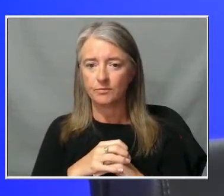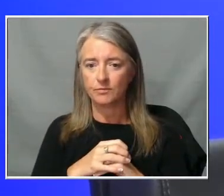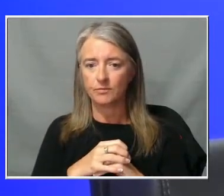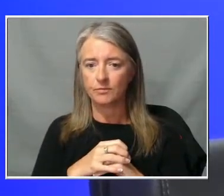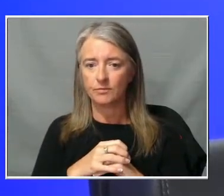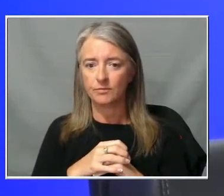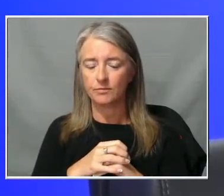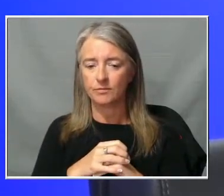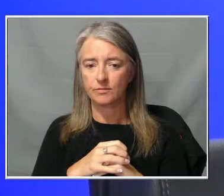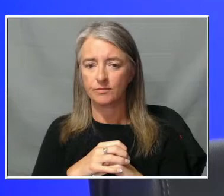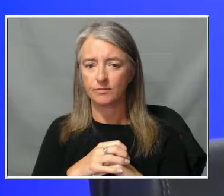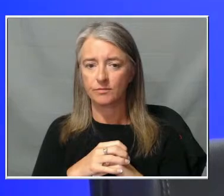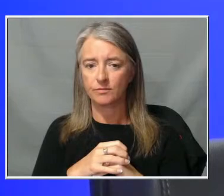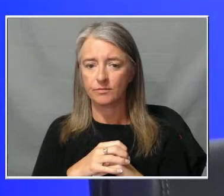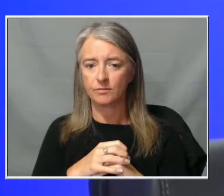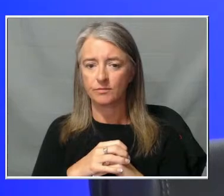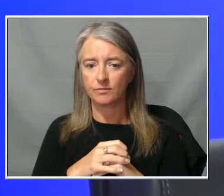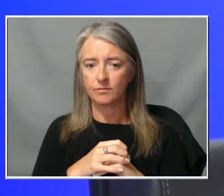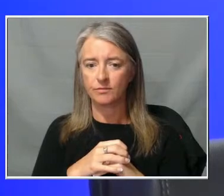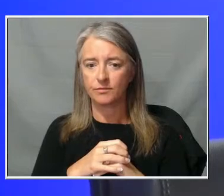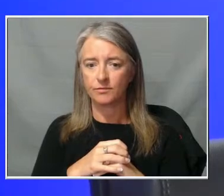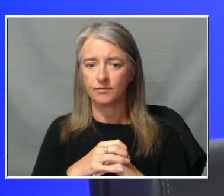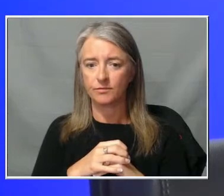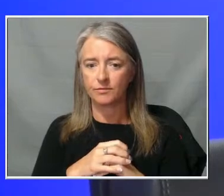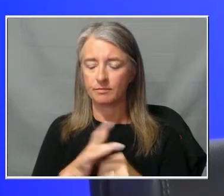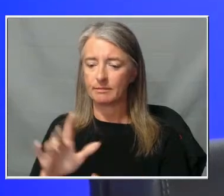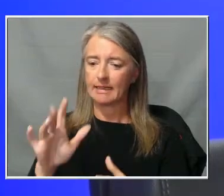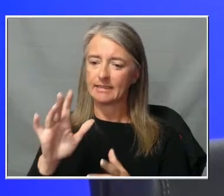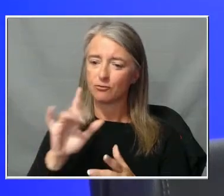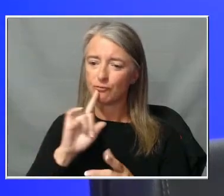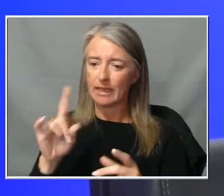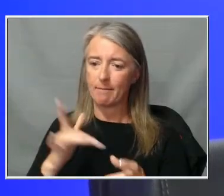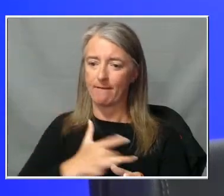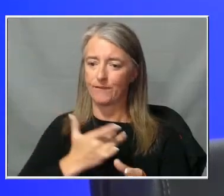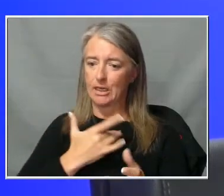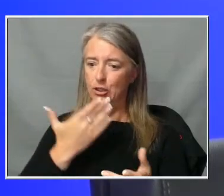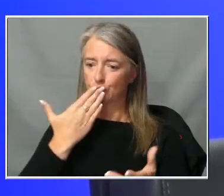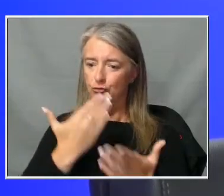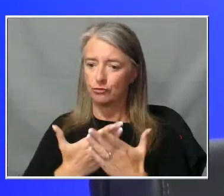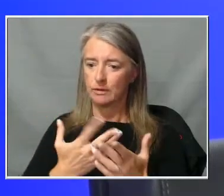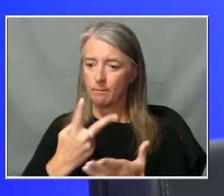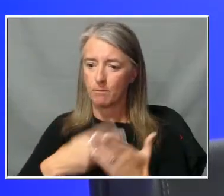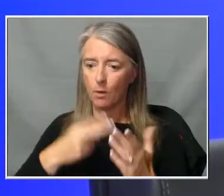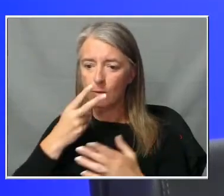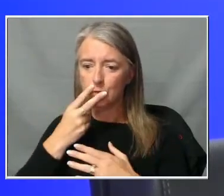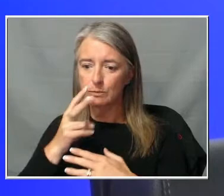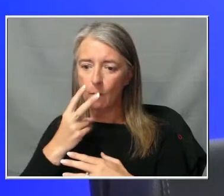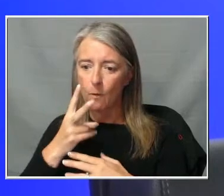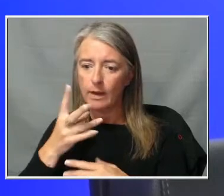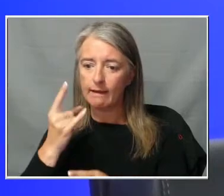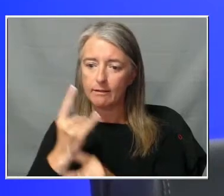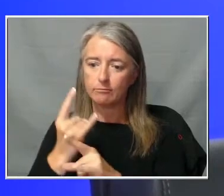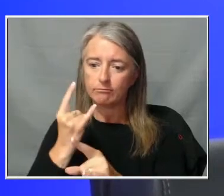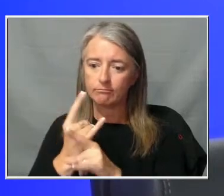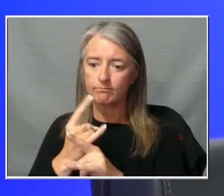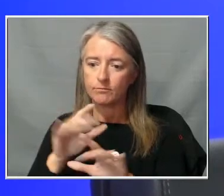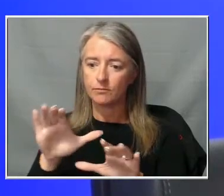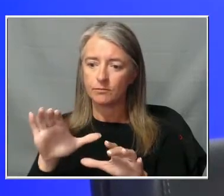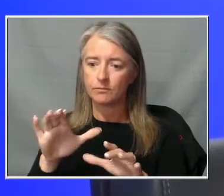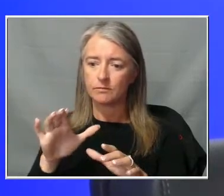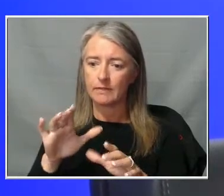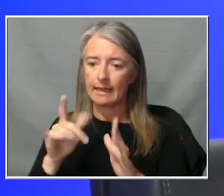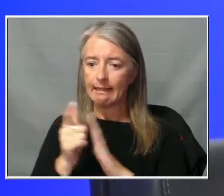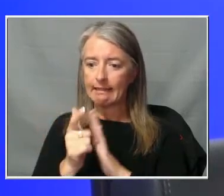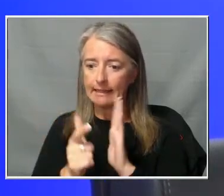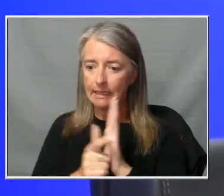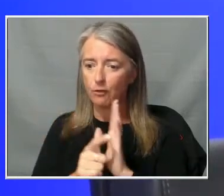that whole thing about feeling good. And both smoking and alcohol to a lot of people are legal, and a lot